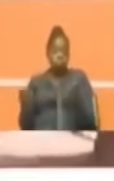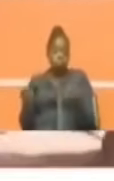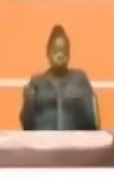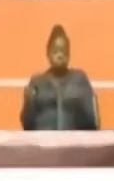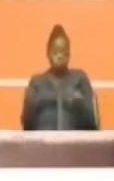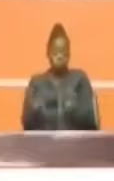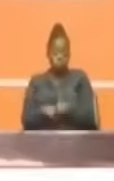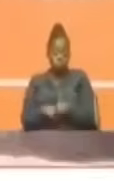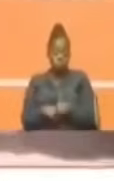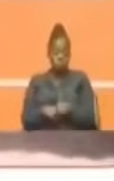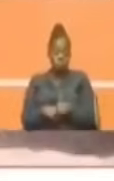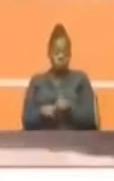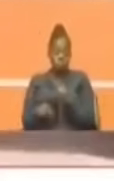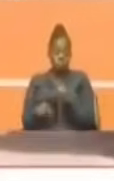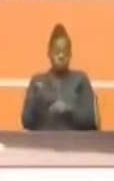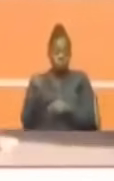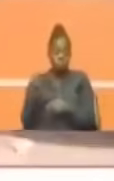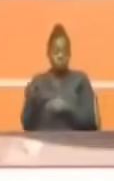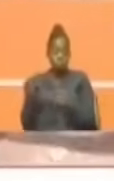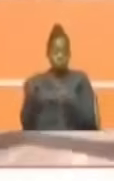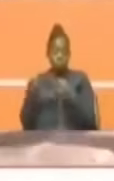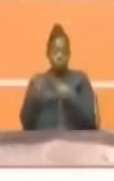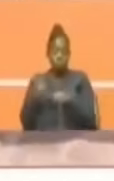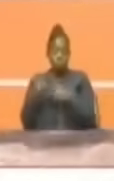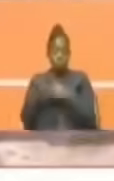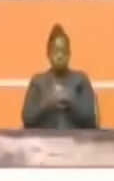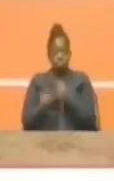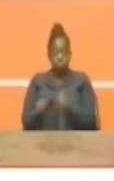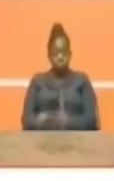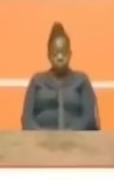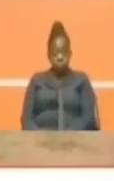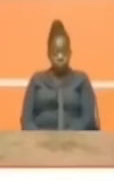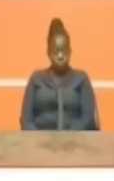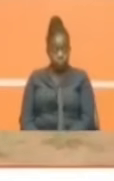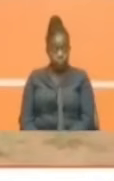Manda okutibwa ne pikipiki zaabwe ne zitwalibwa